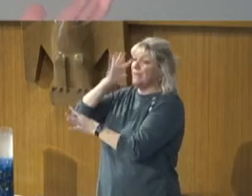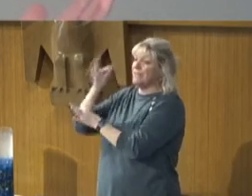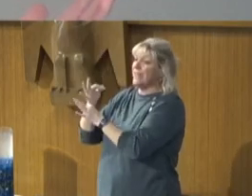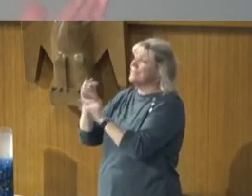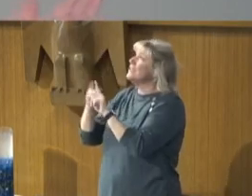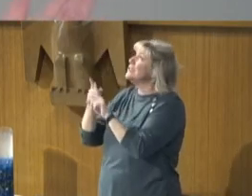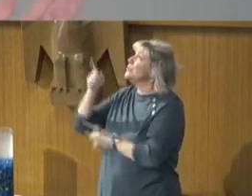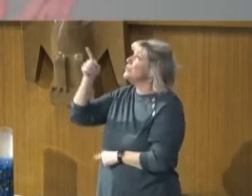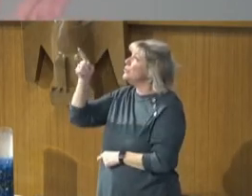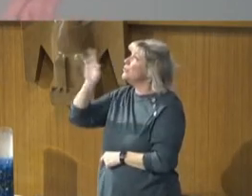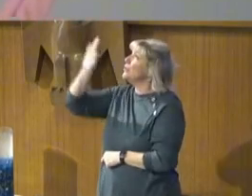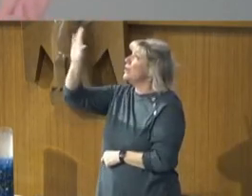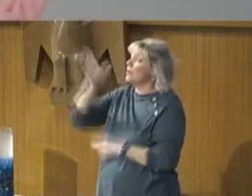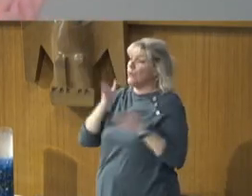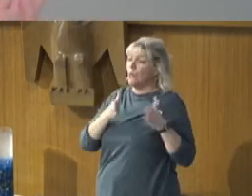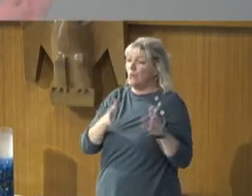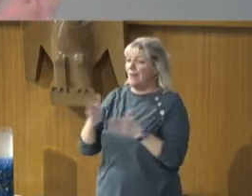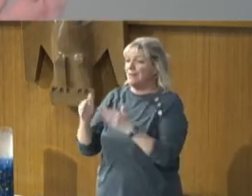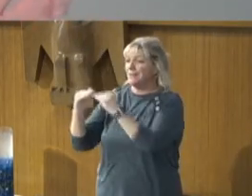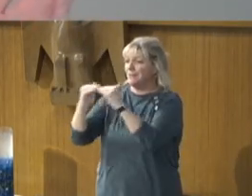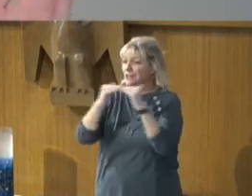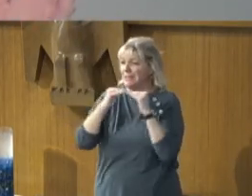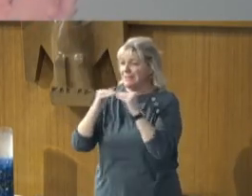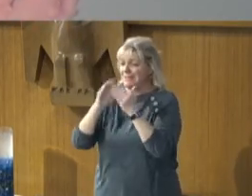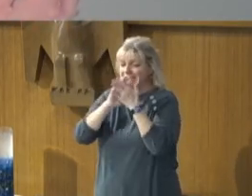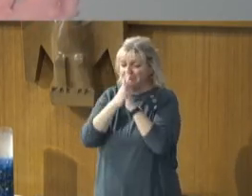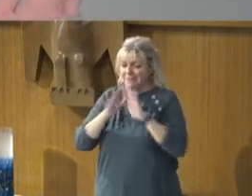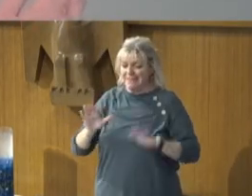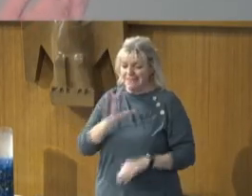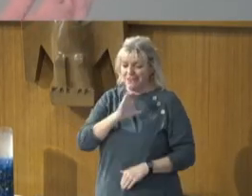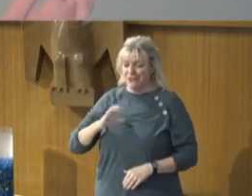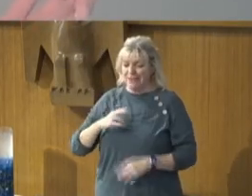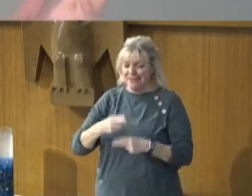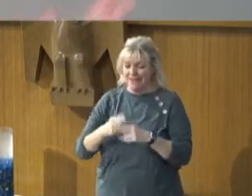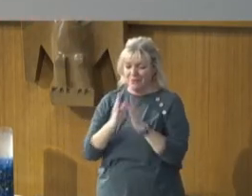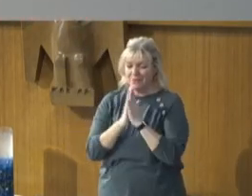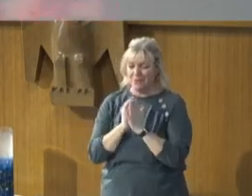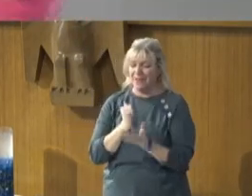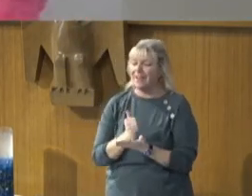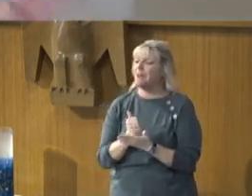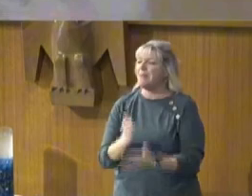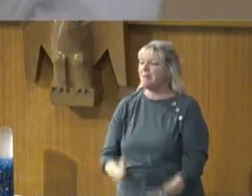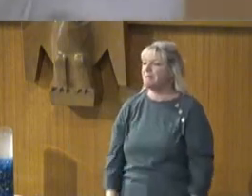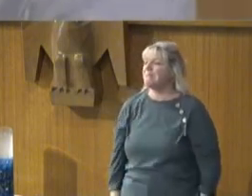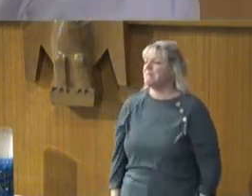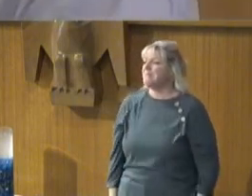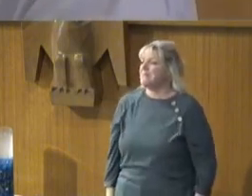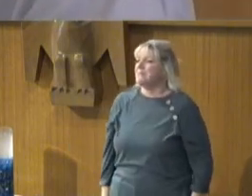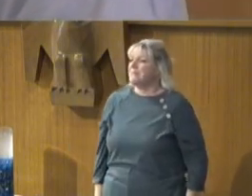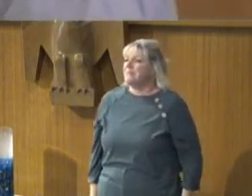and your ways of justice and peace. In Christ's name we pray. Amen.